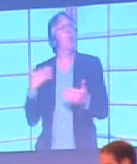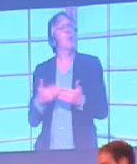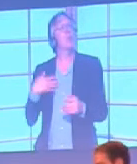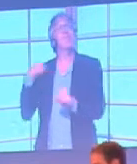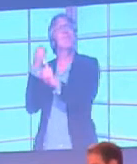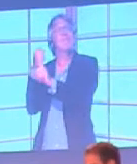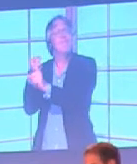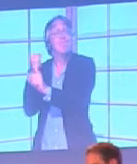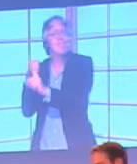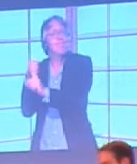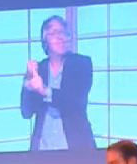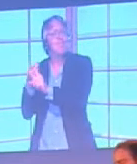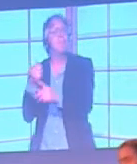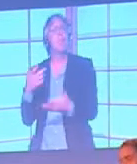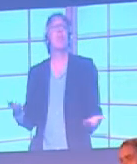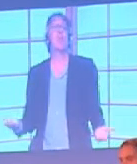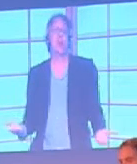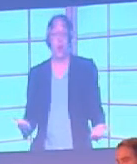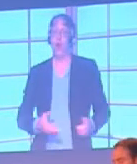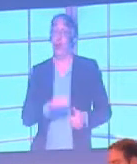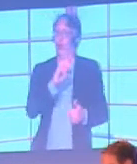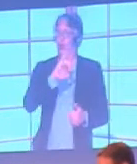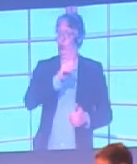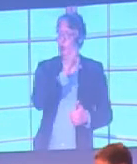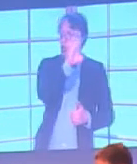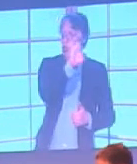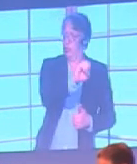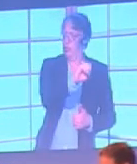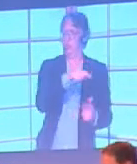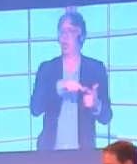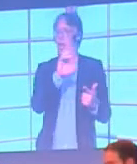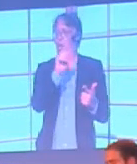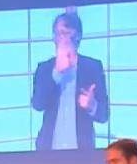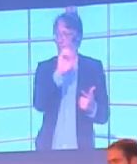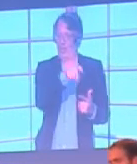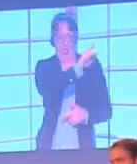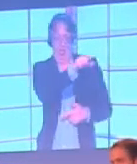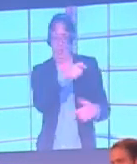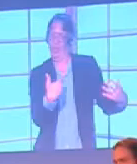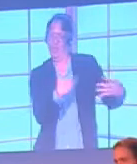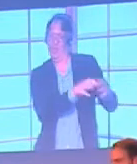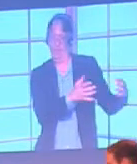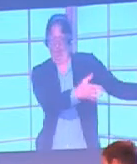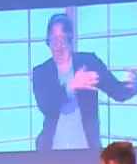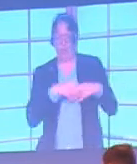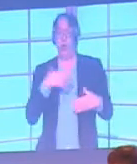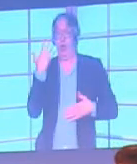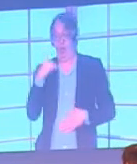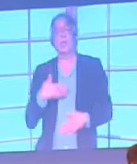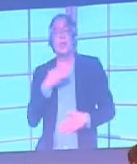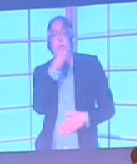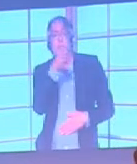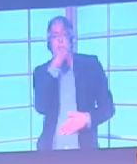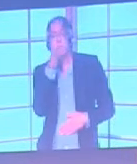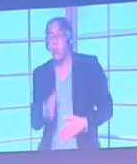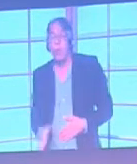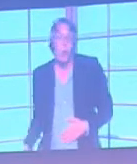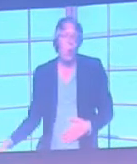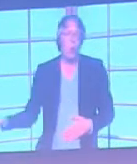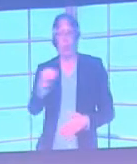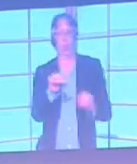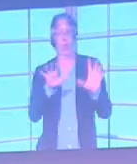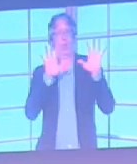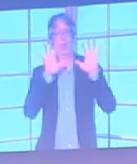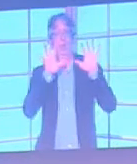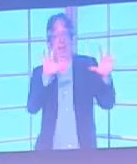CAFE, we went all around the stadiums, and we basically, under the snow, I was in a t-shirt, not